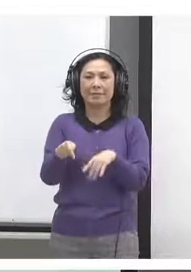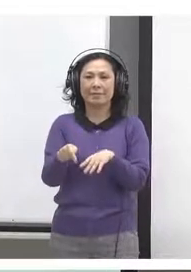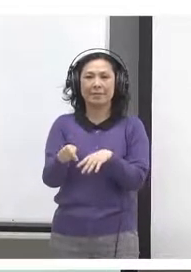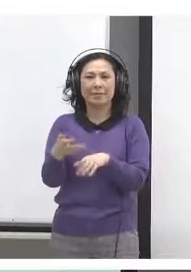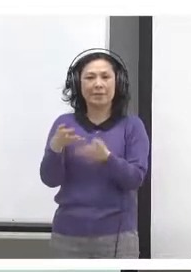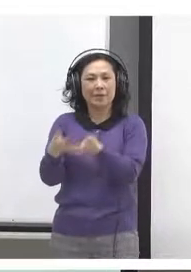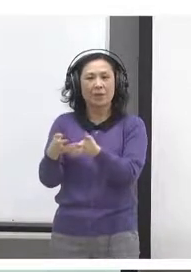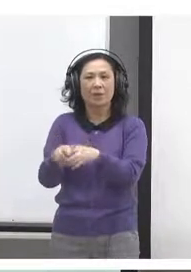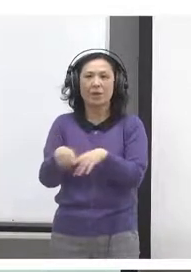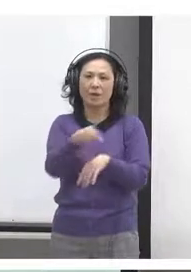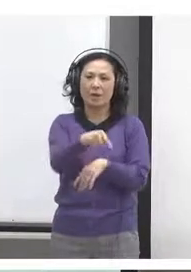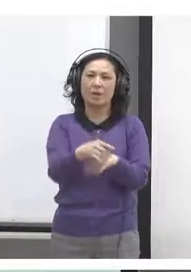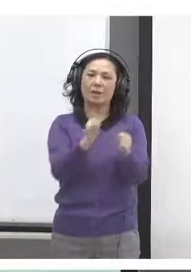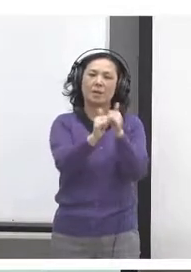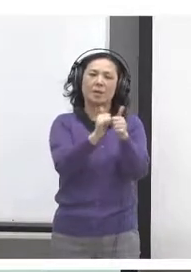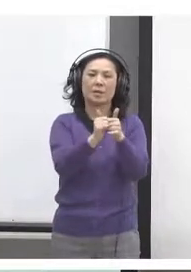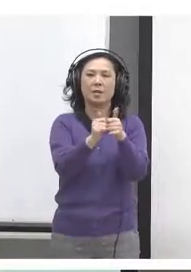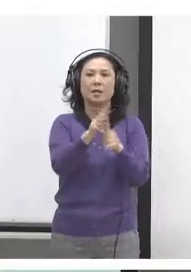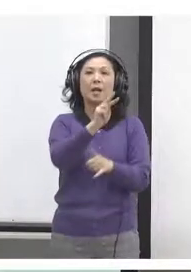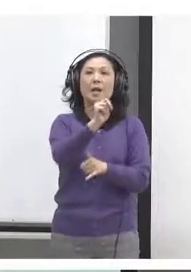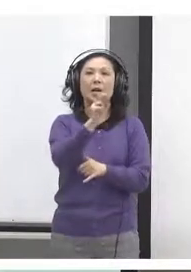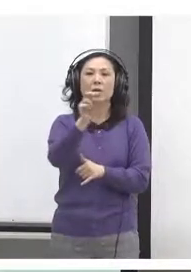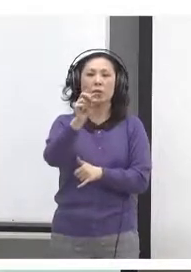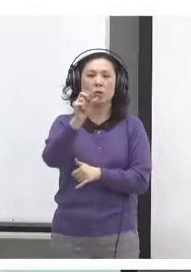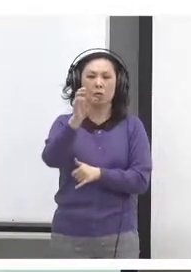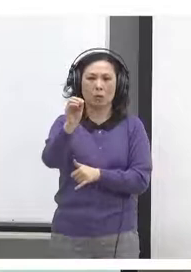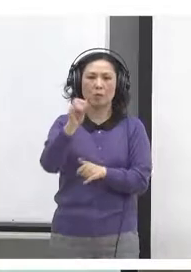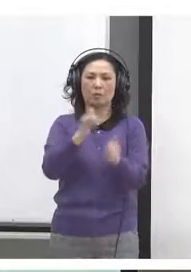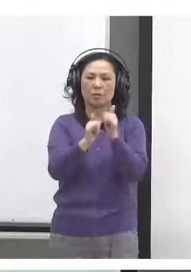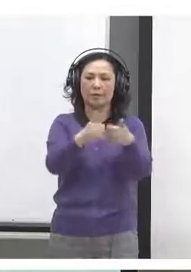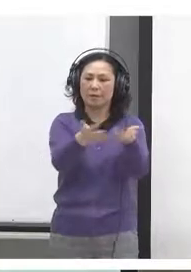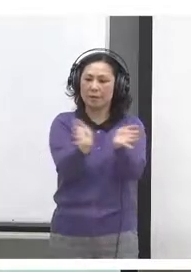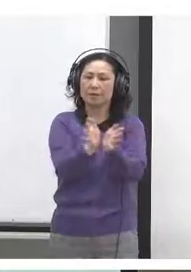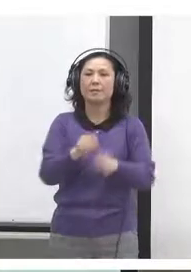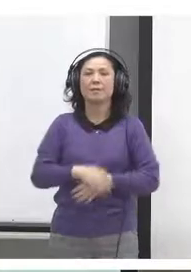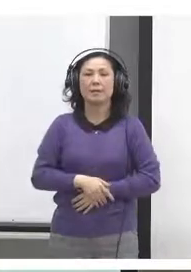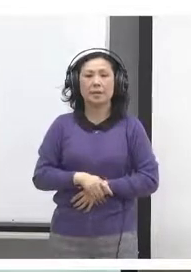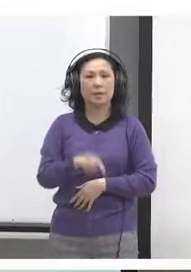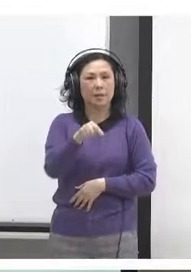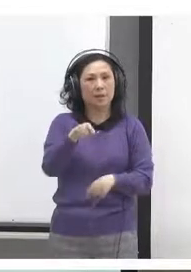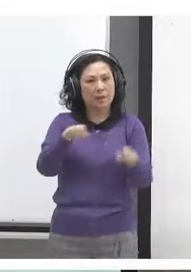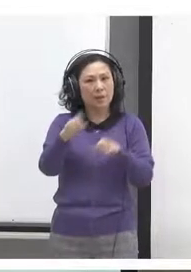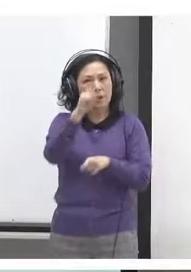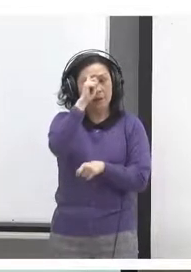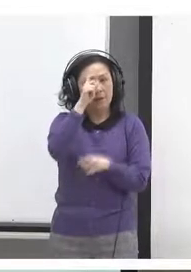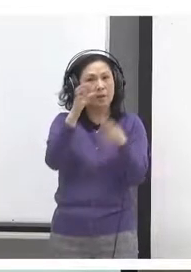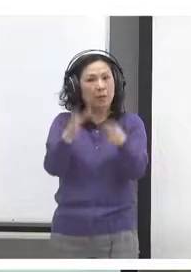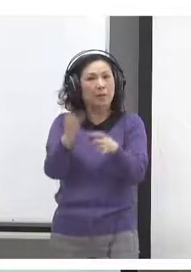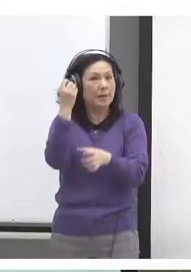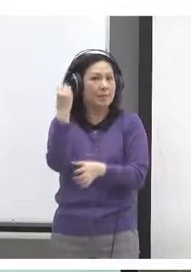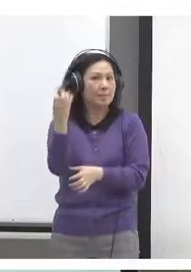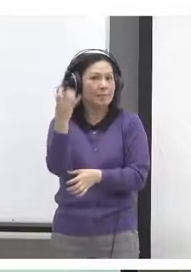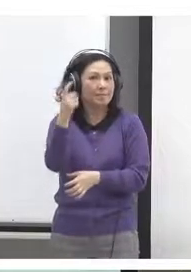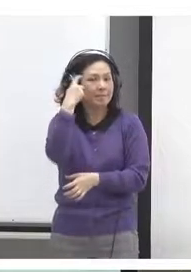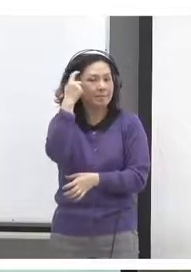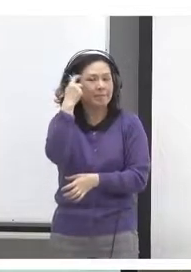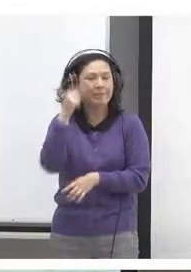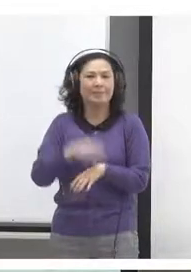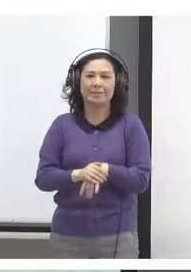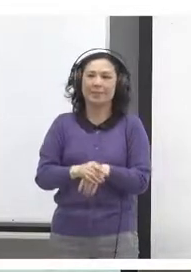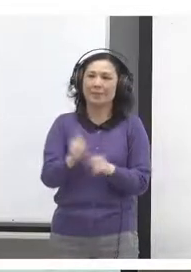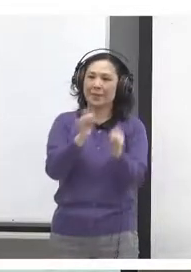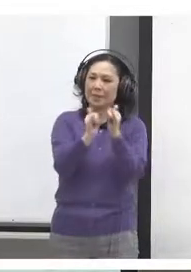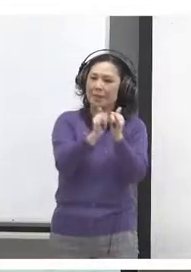This project is trying to create a new occupation called Social Technology Officer in society, which